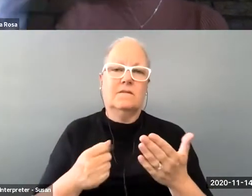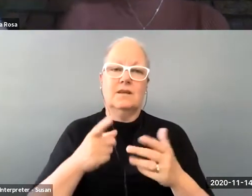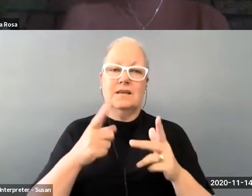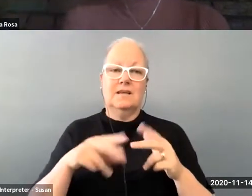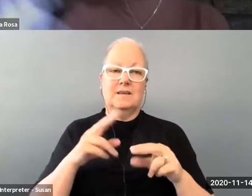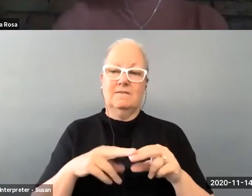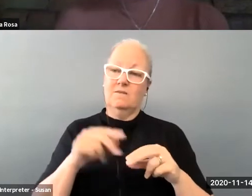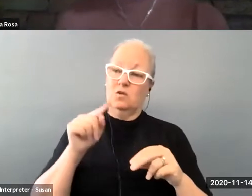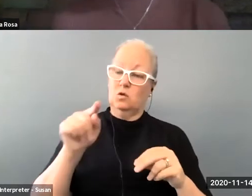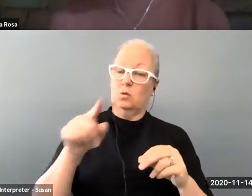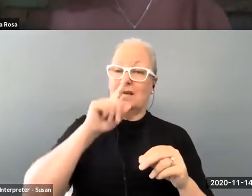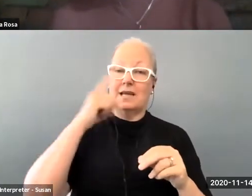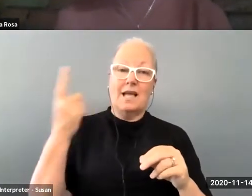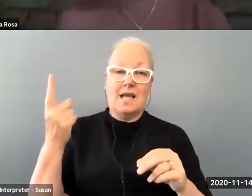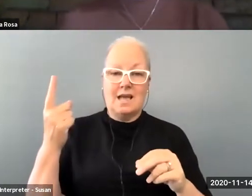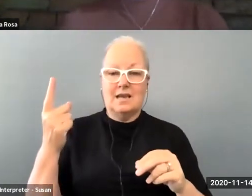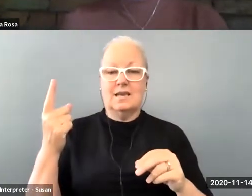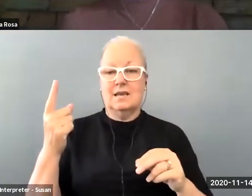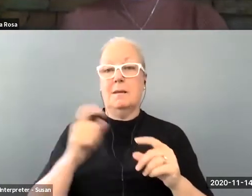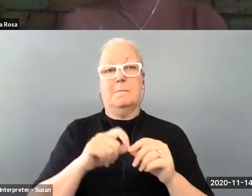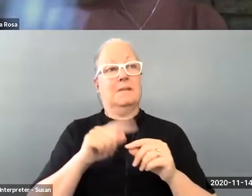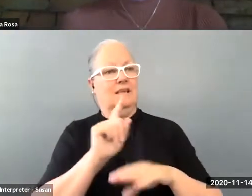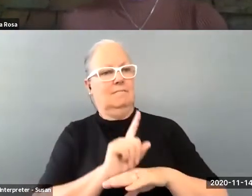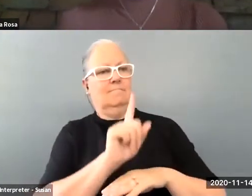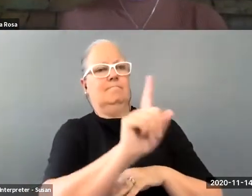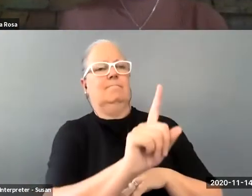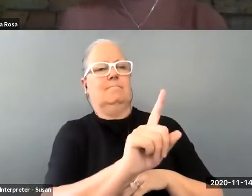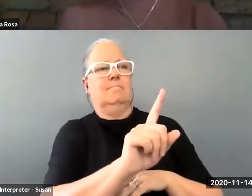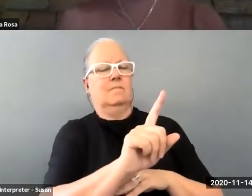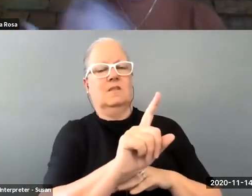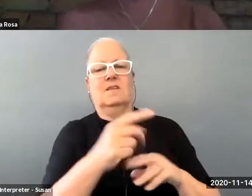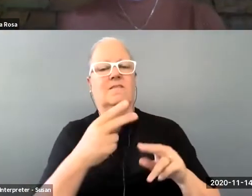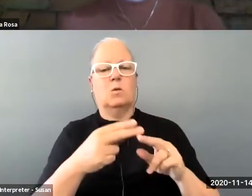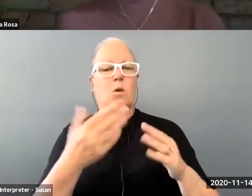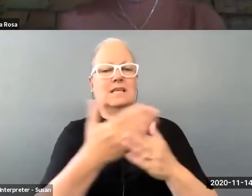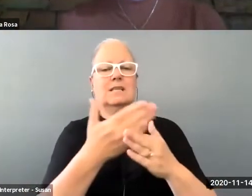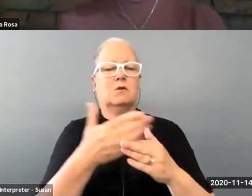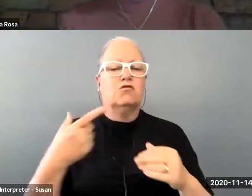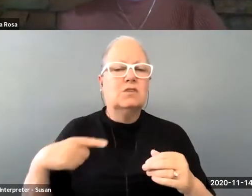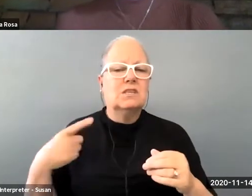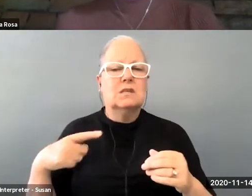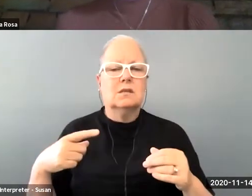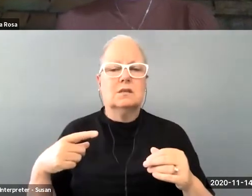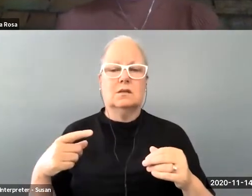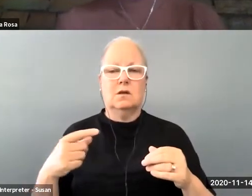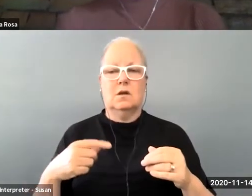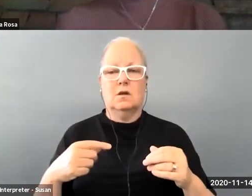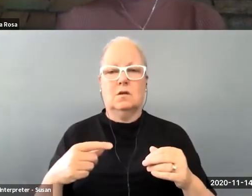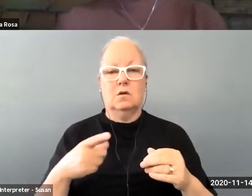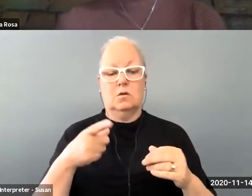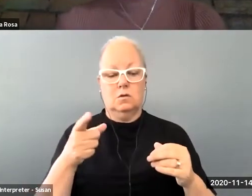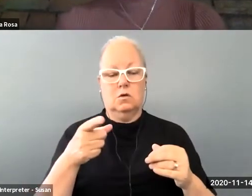you're someone who can't be on the picket line, say for, you know, accessibility reasons or whatever, and your